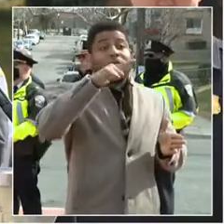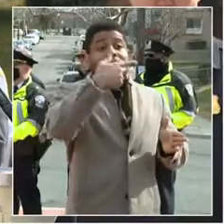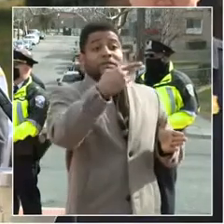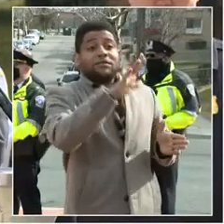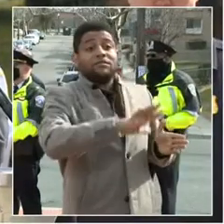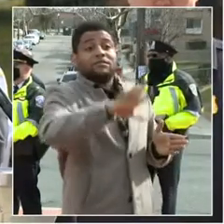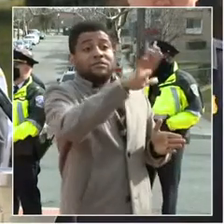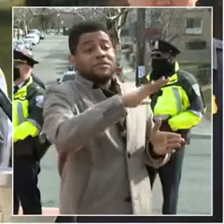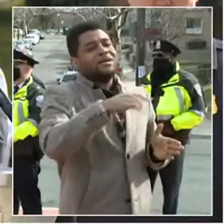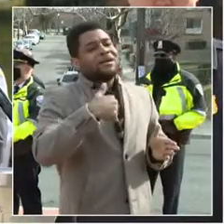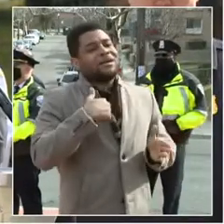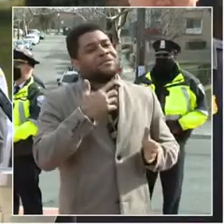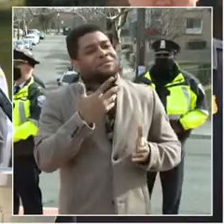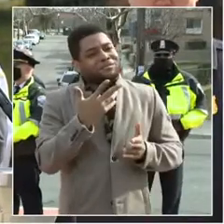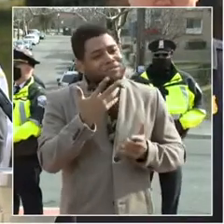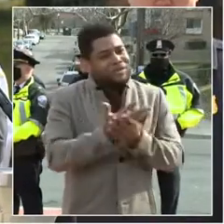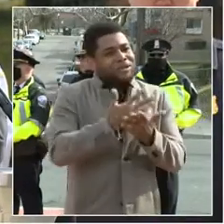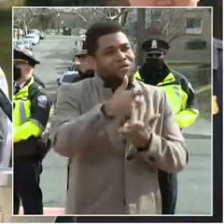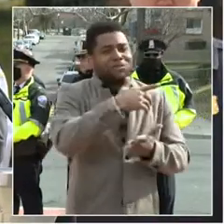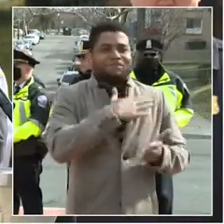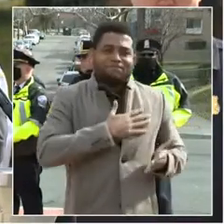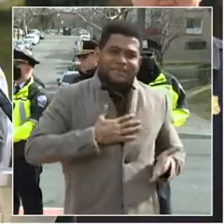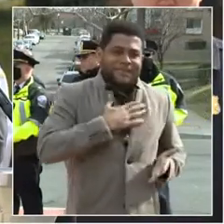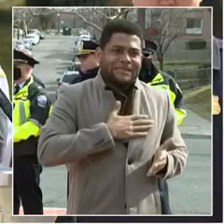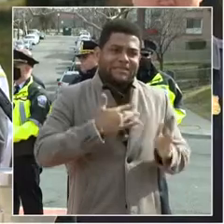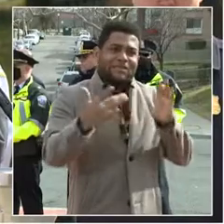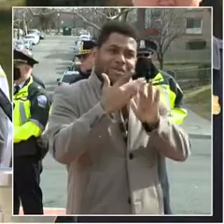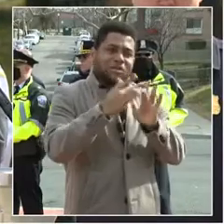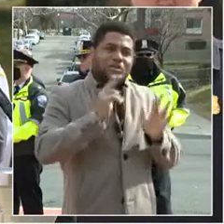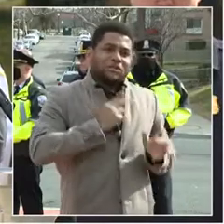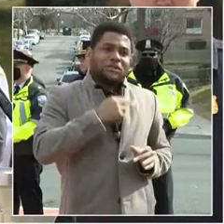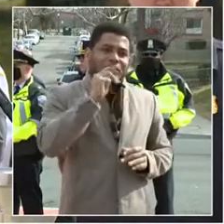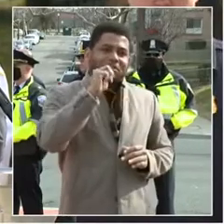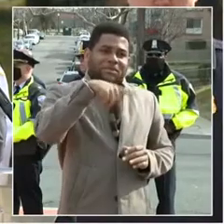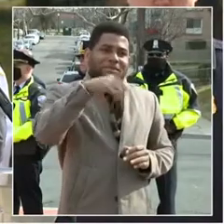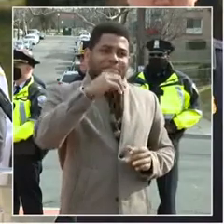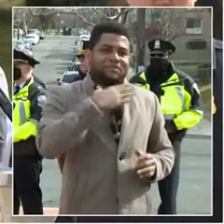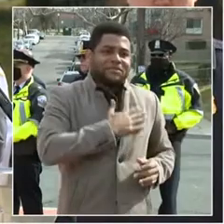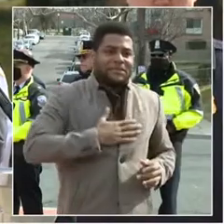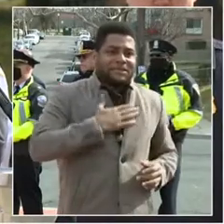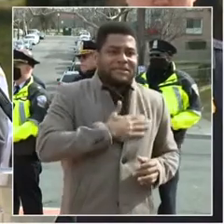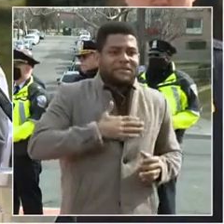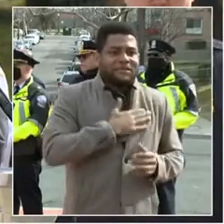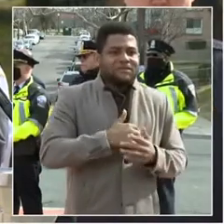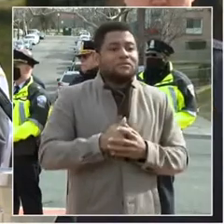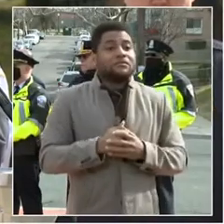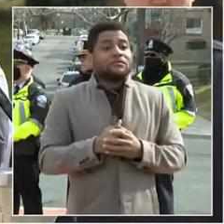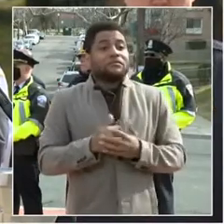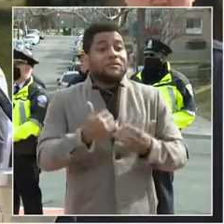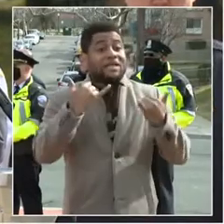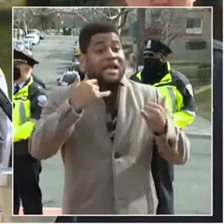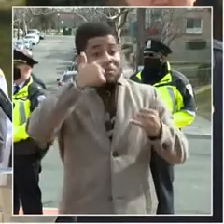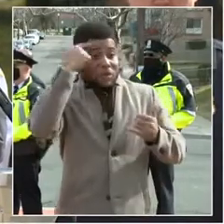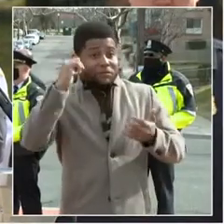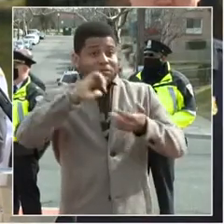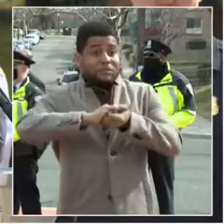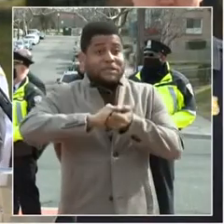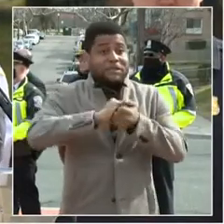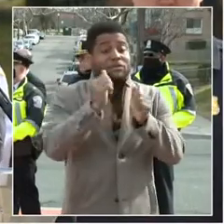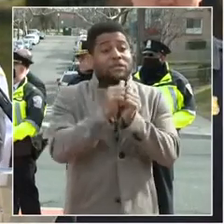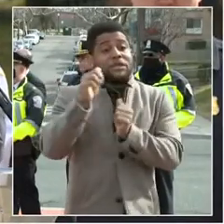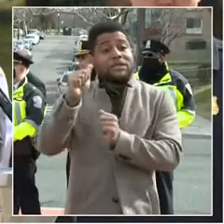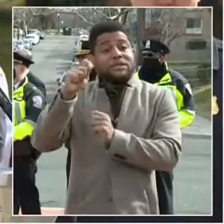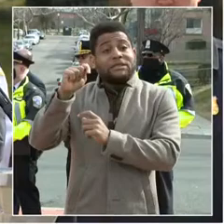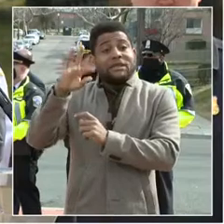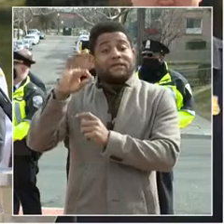out to the Metropolitan Police Department. Thanks to our partners with the ATF, we are now offering up to a $40,000 reward for